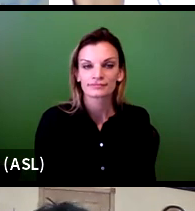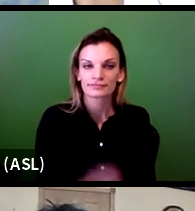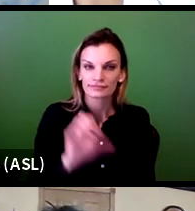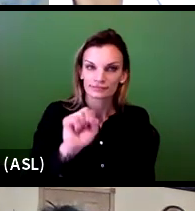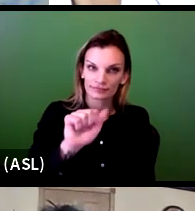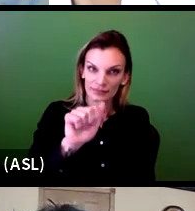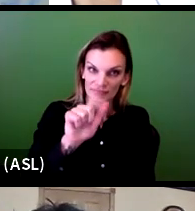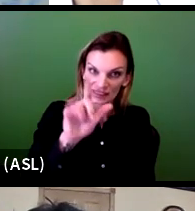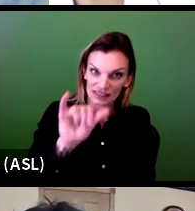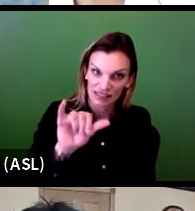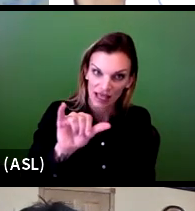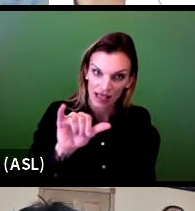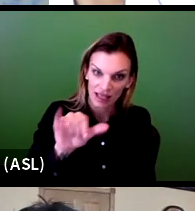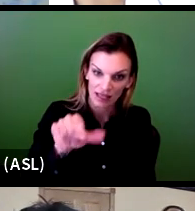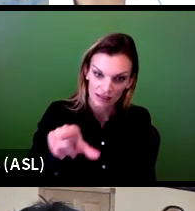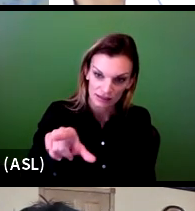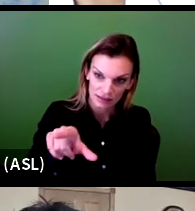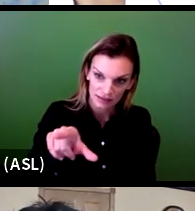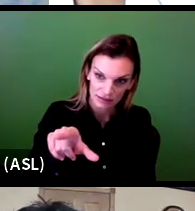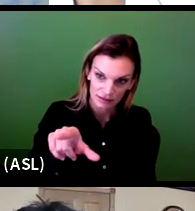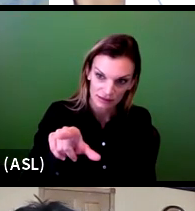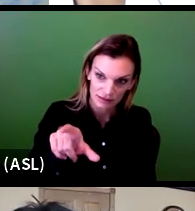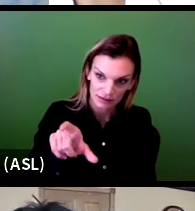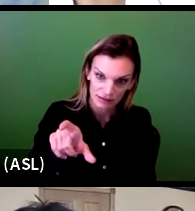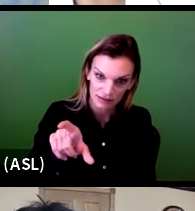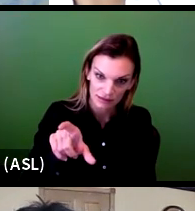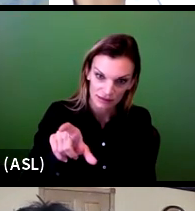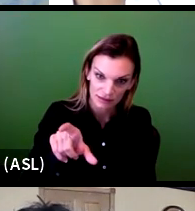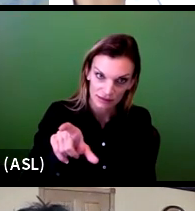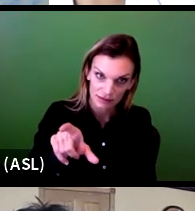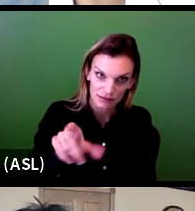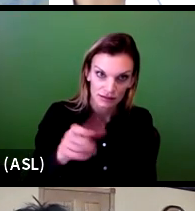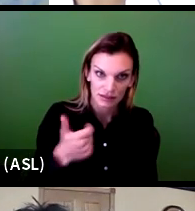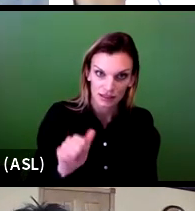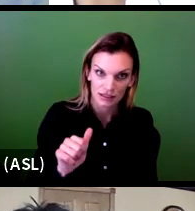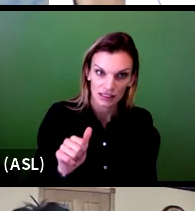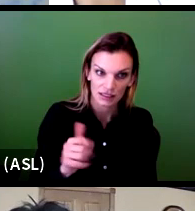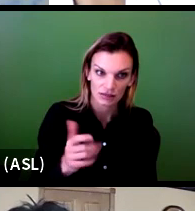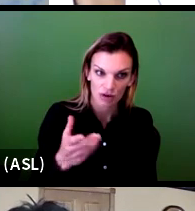Sally, do you have anything for us? And do you have the numbers I asked you for?